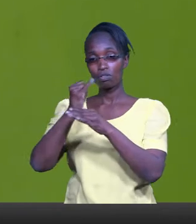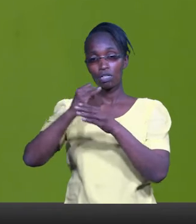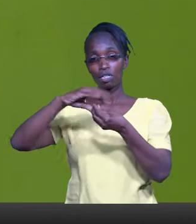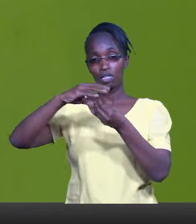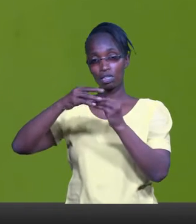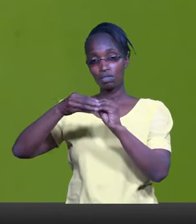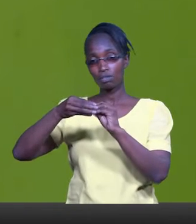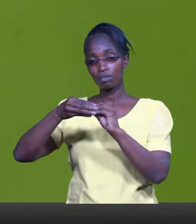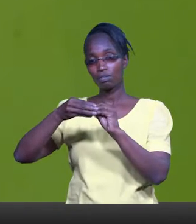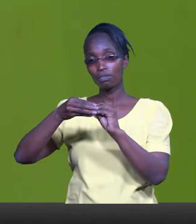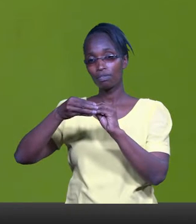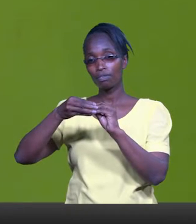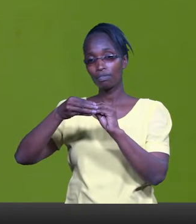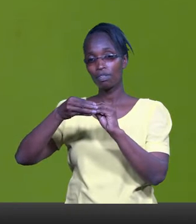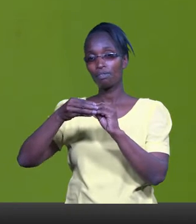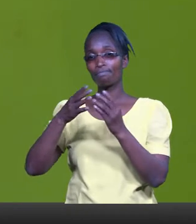job creation.